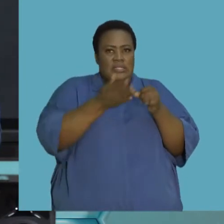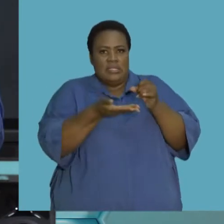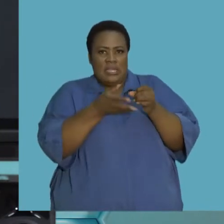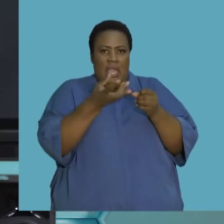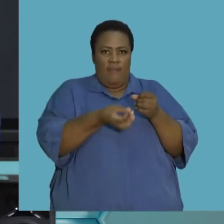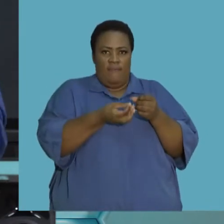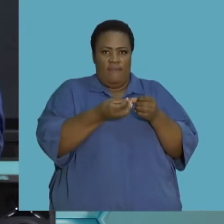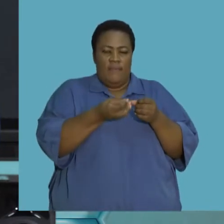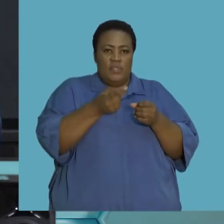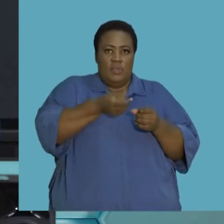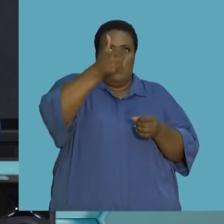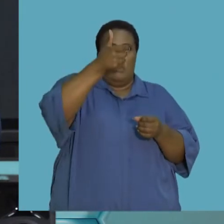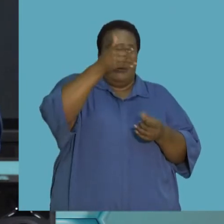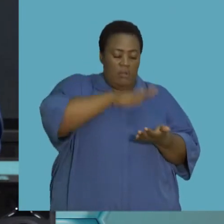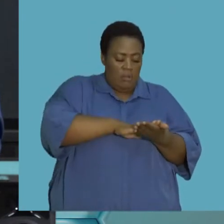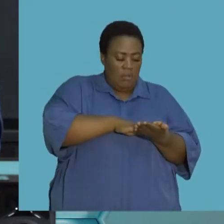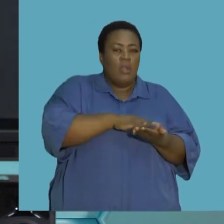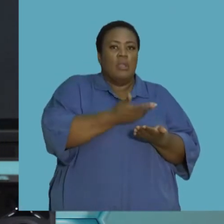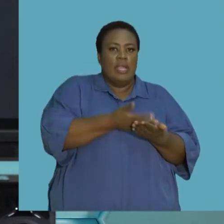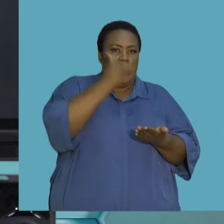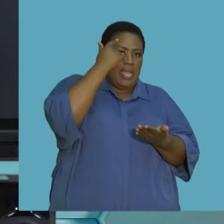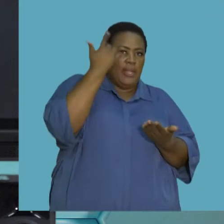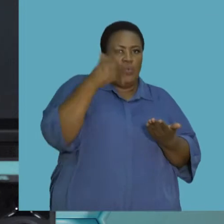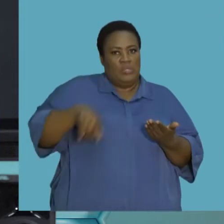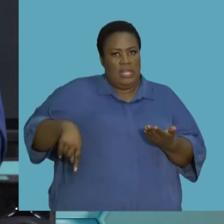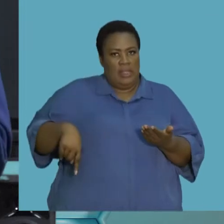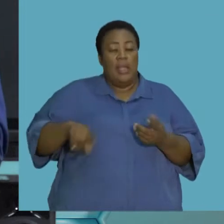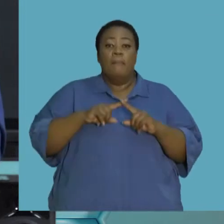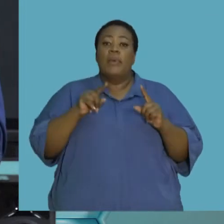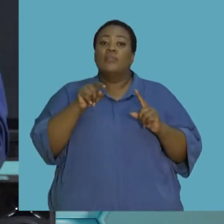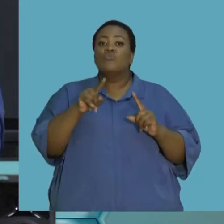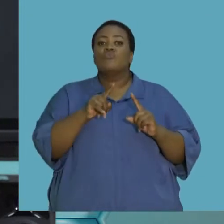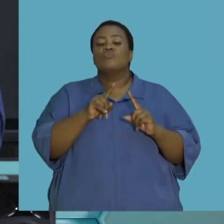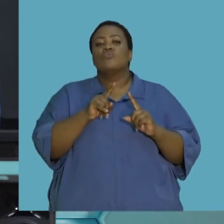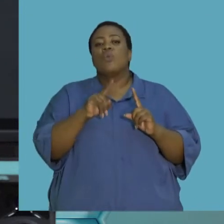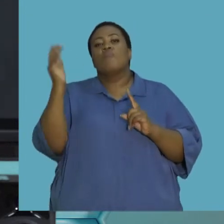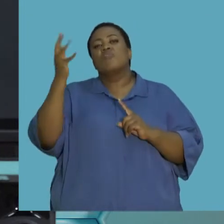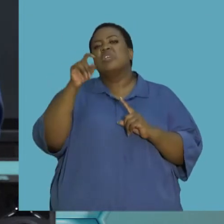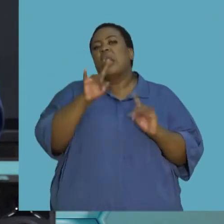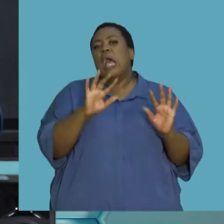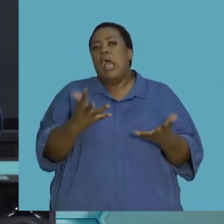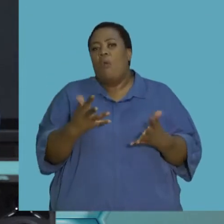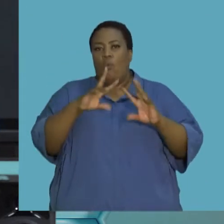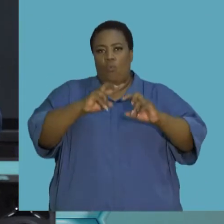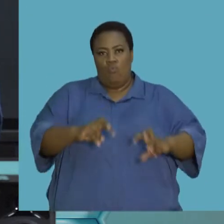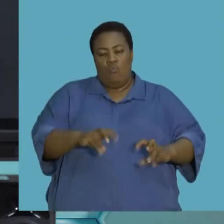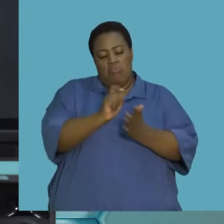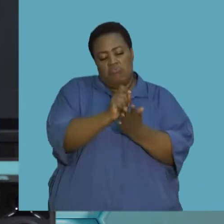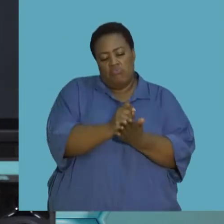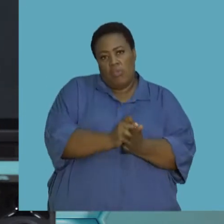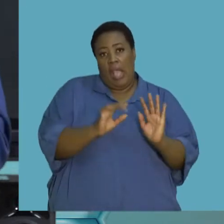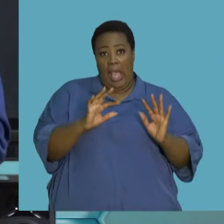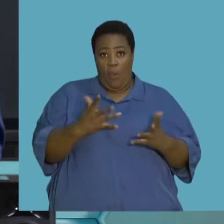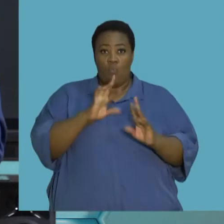on a head or a tail every time you toss it. How do you present all of that in a research paper? Or how do you write